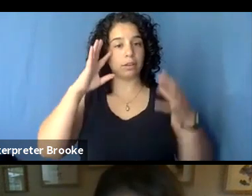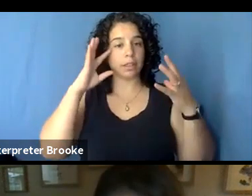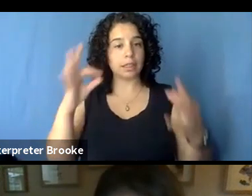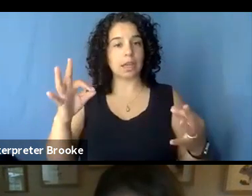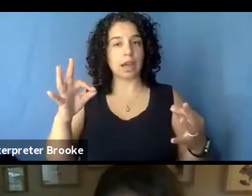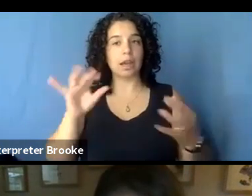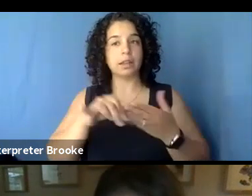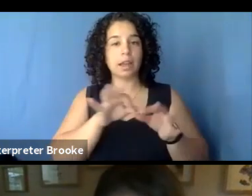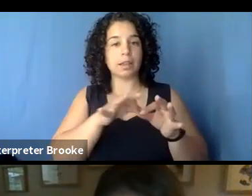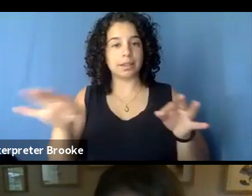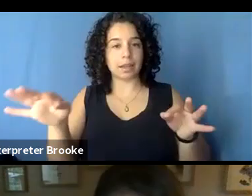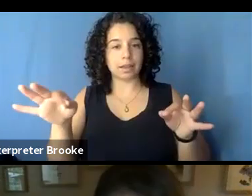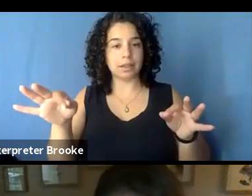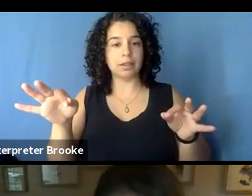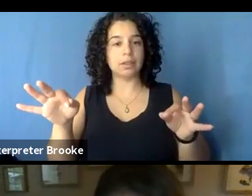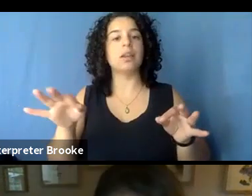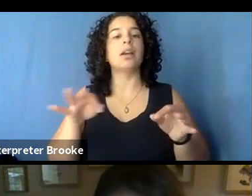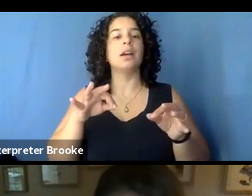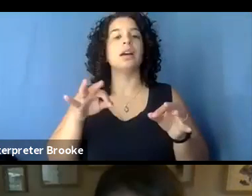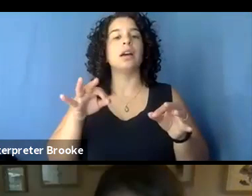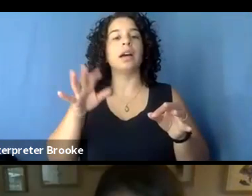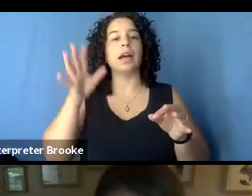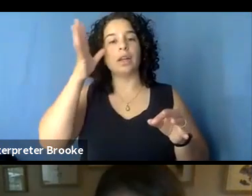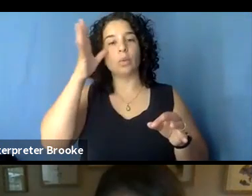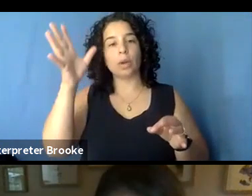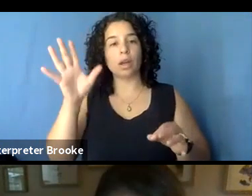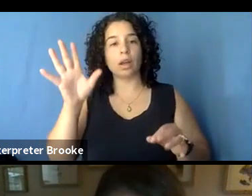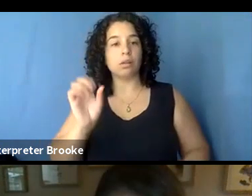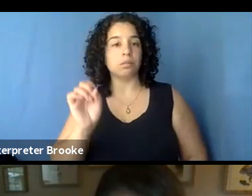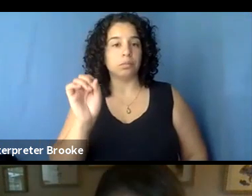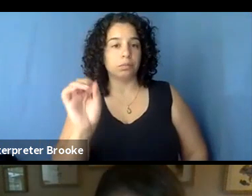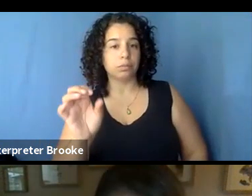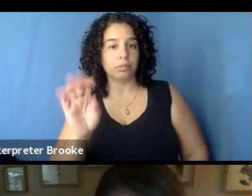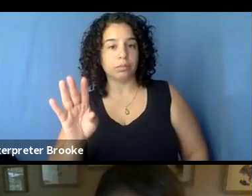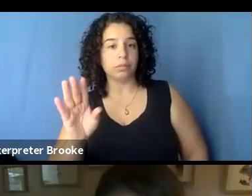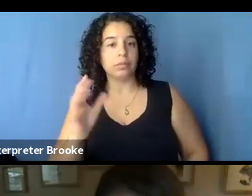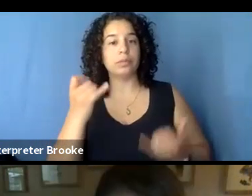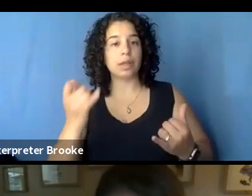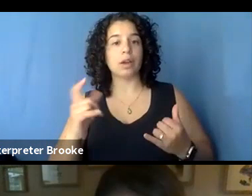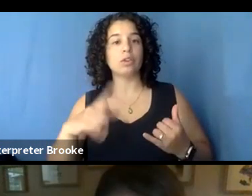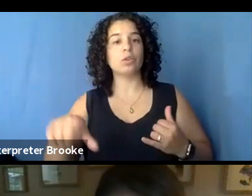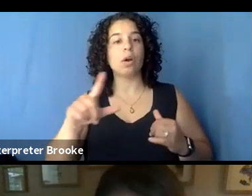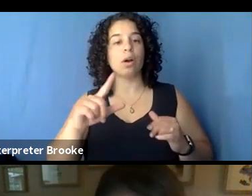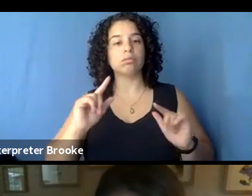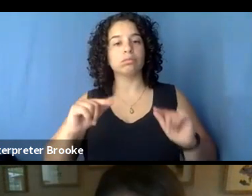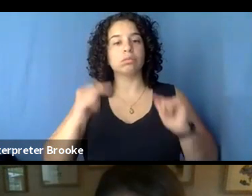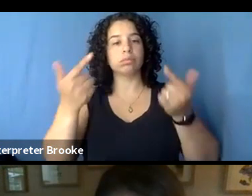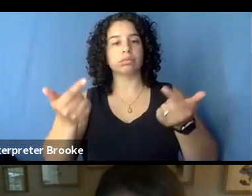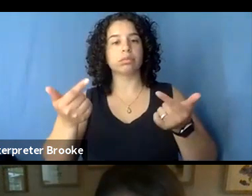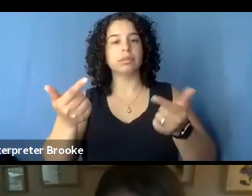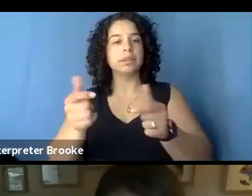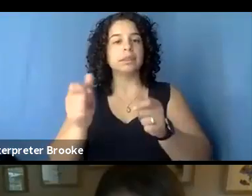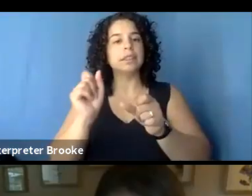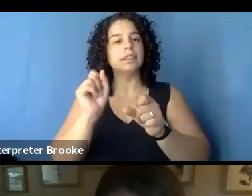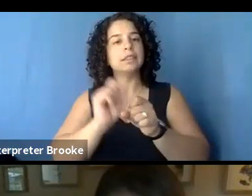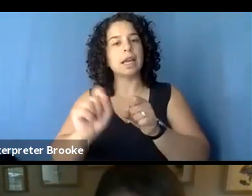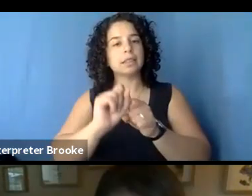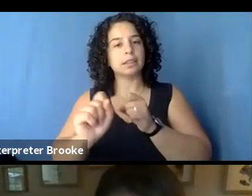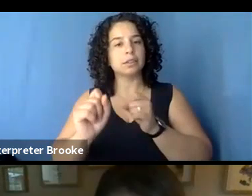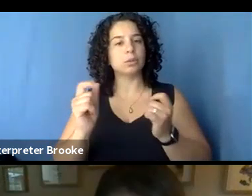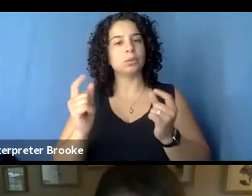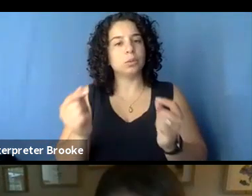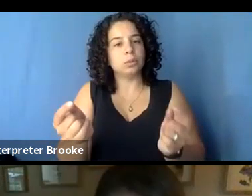out set to that question a task, a possible way into the question that we can work on